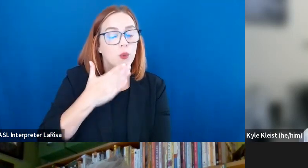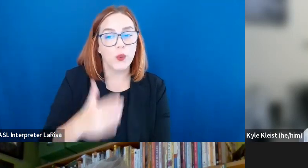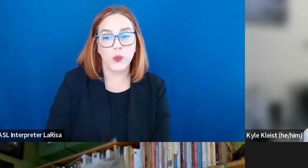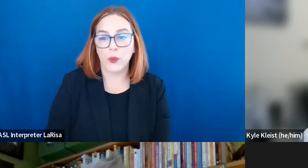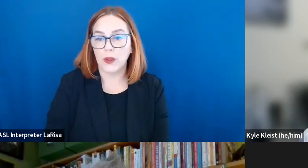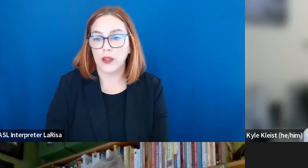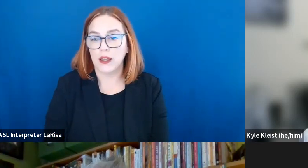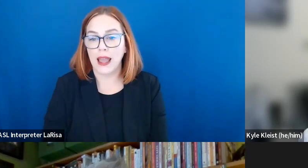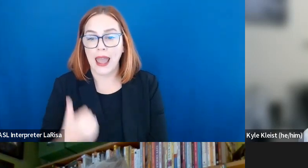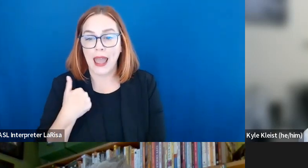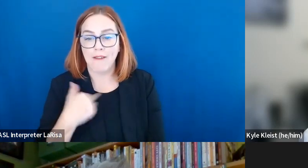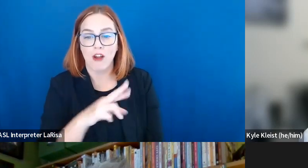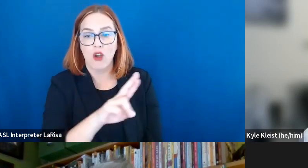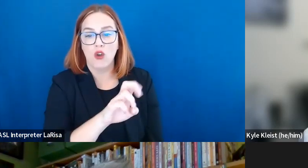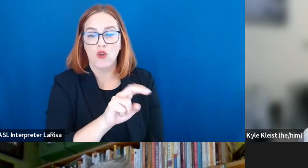hand from Renata.